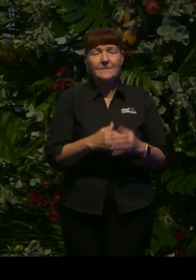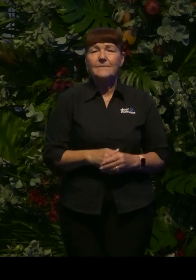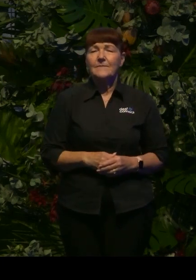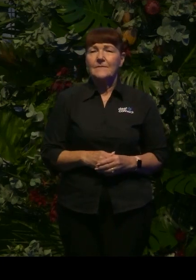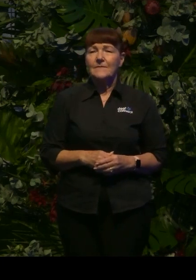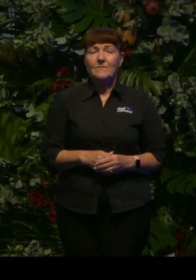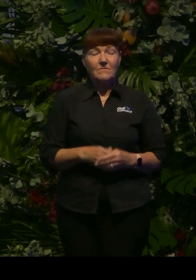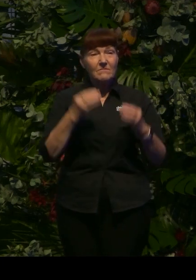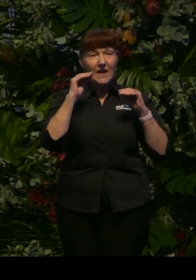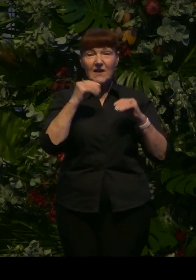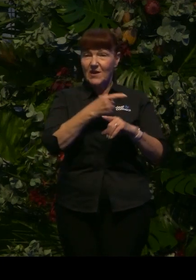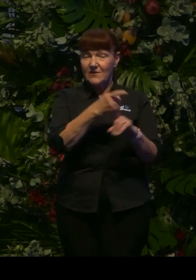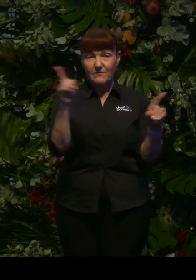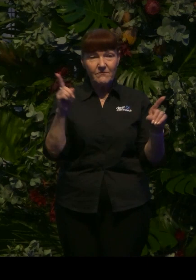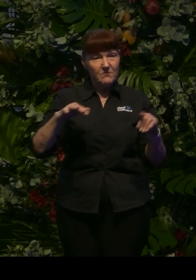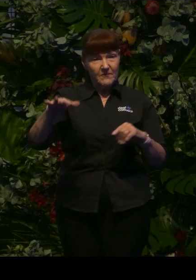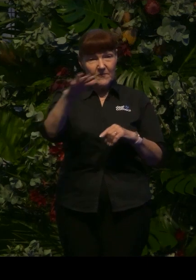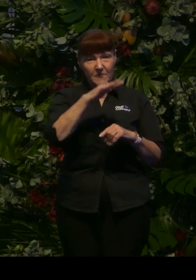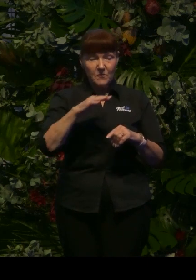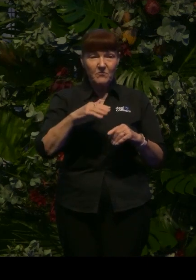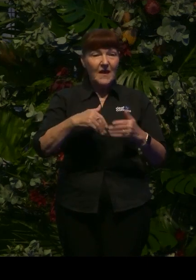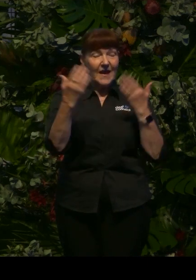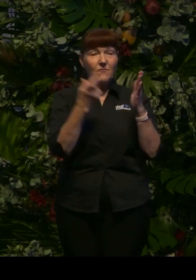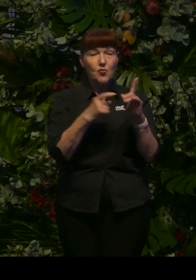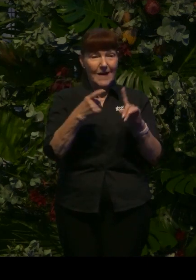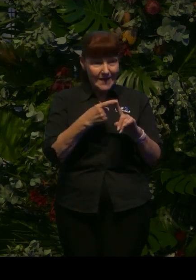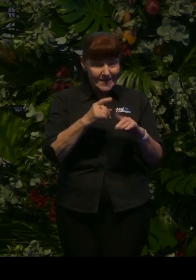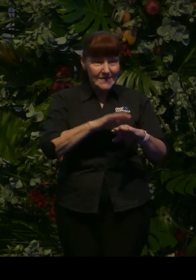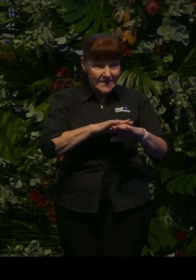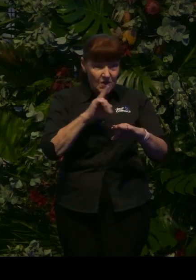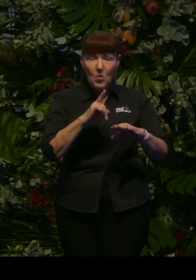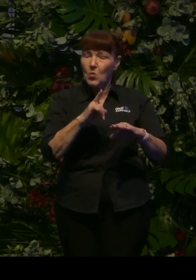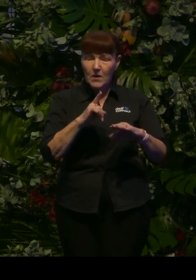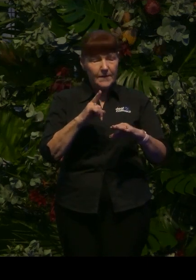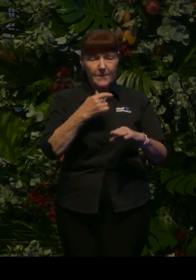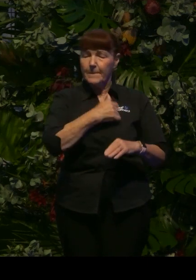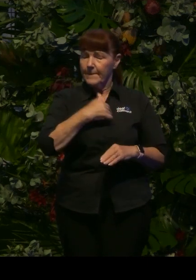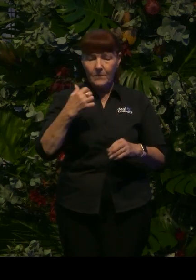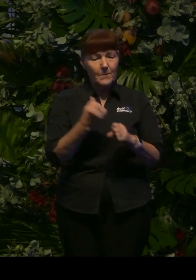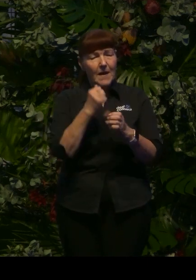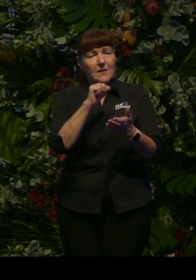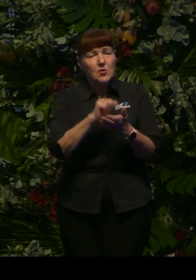As educators from every place and across every race, we are committed to ensuring safe